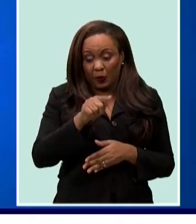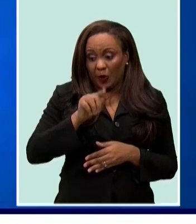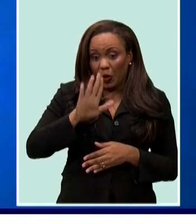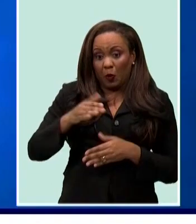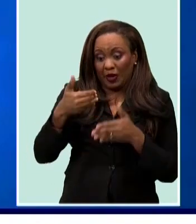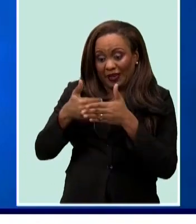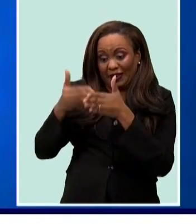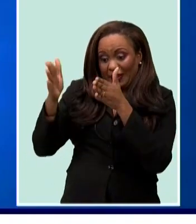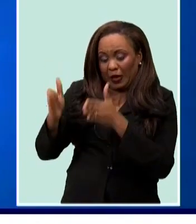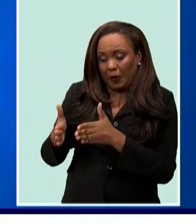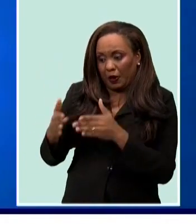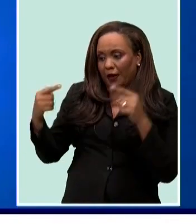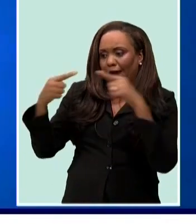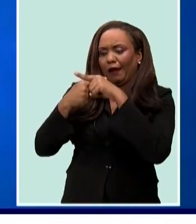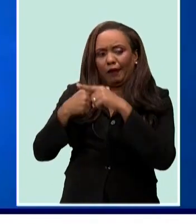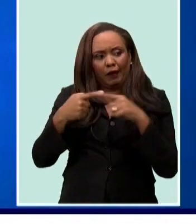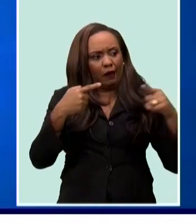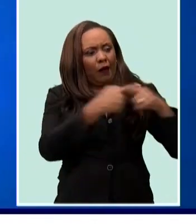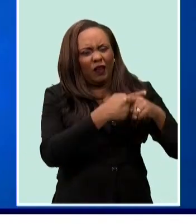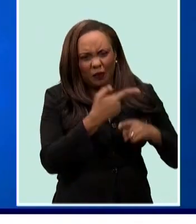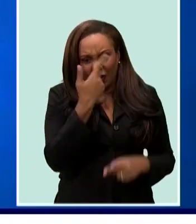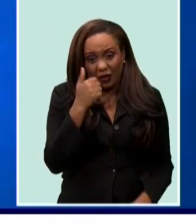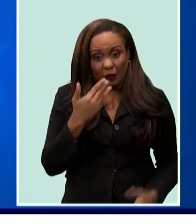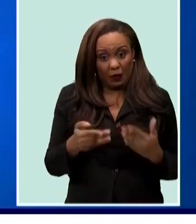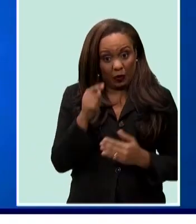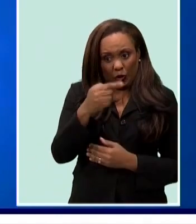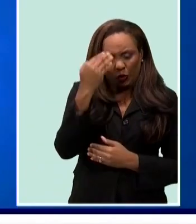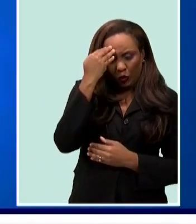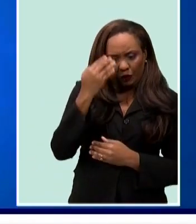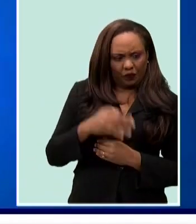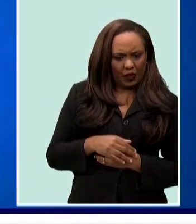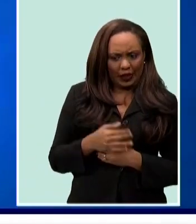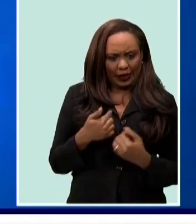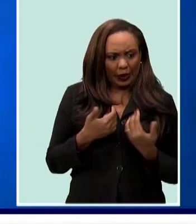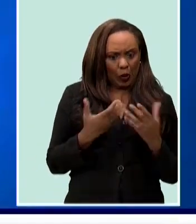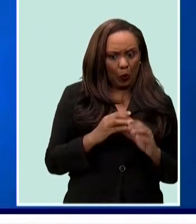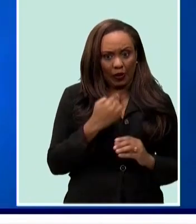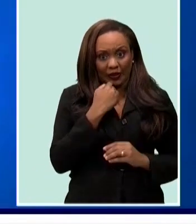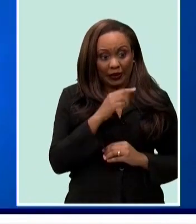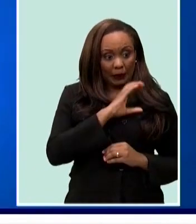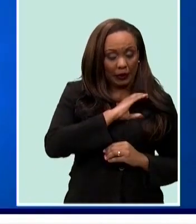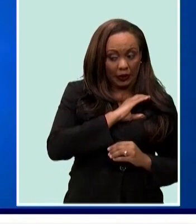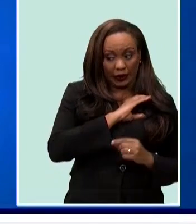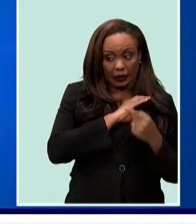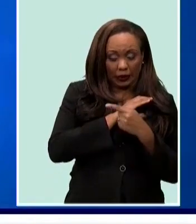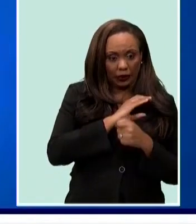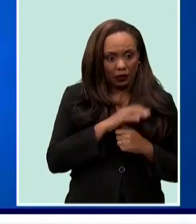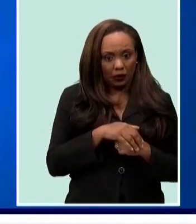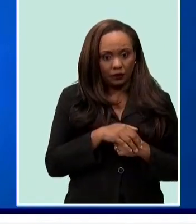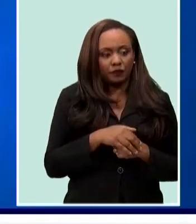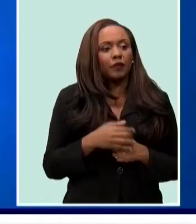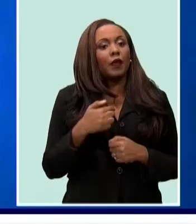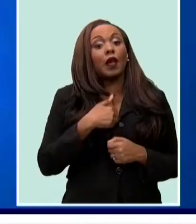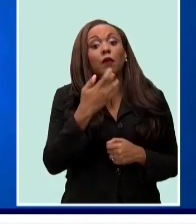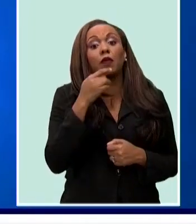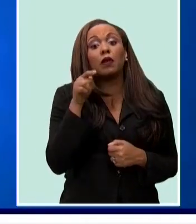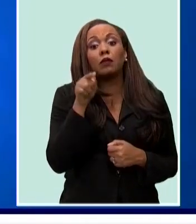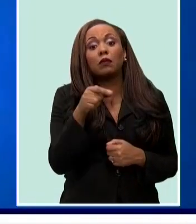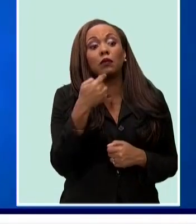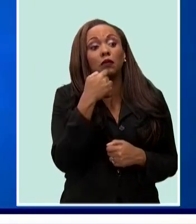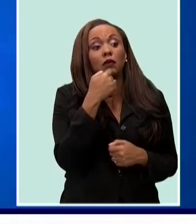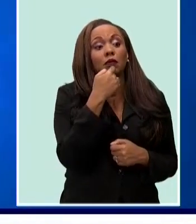because you may know something and you may be wondering if you should tell the police. I rather you tell the police